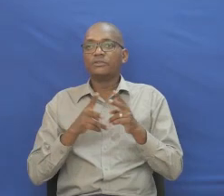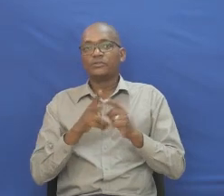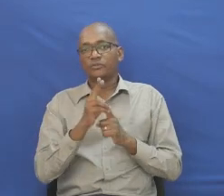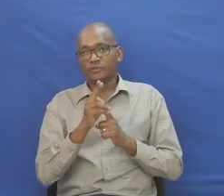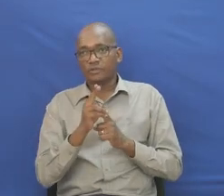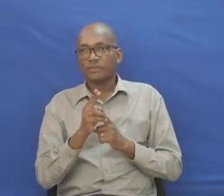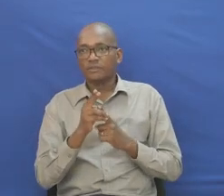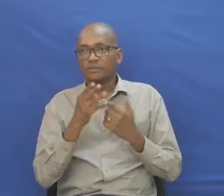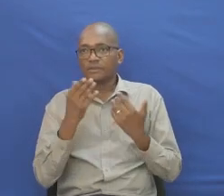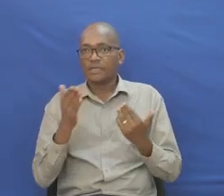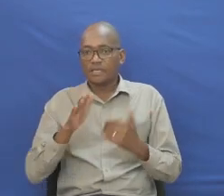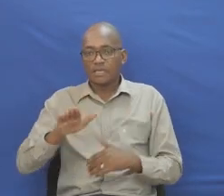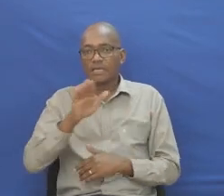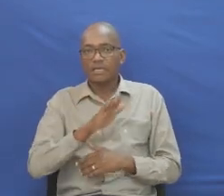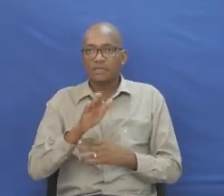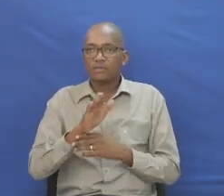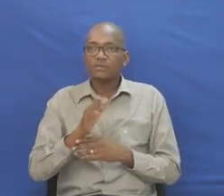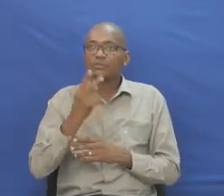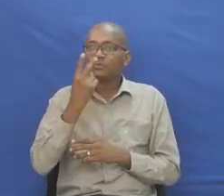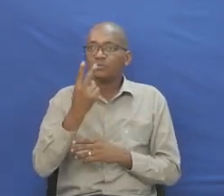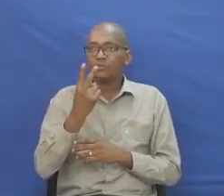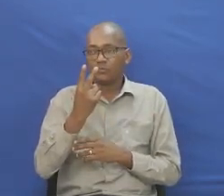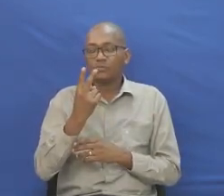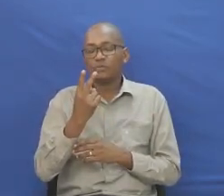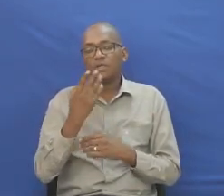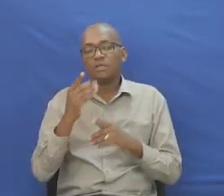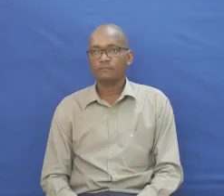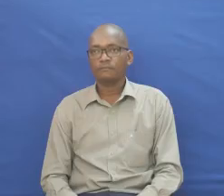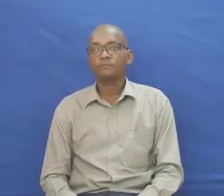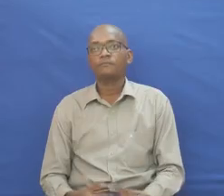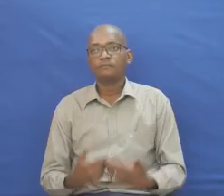get the area for the two triangles? Solution.